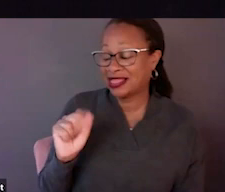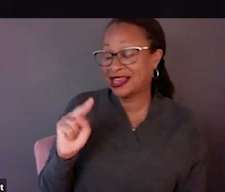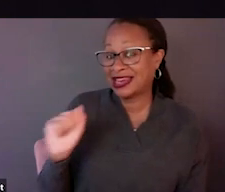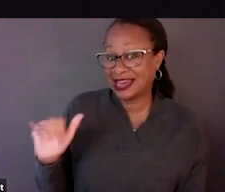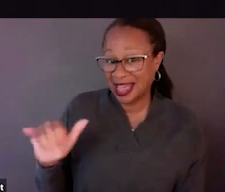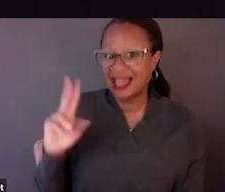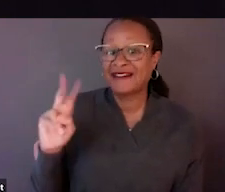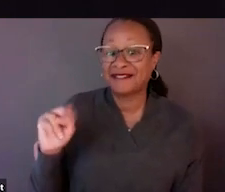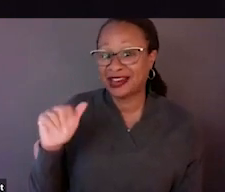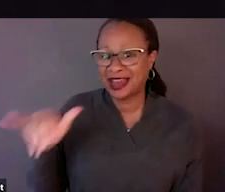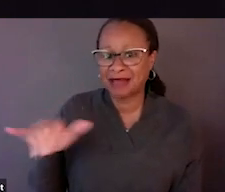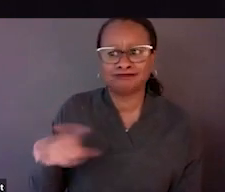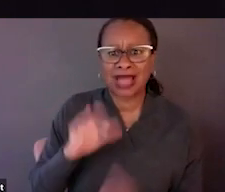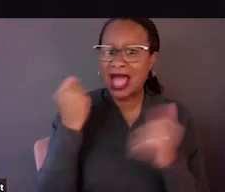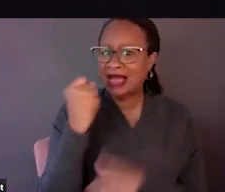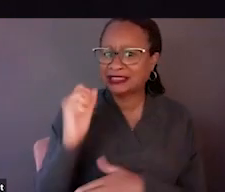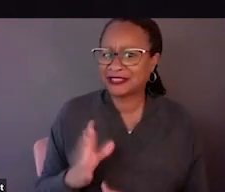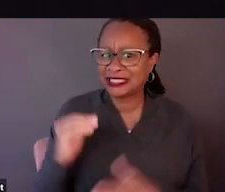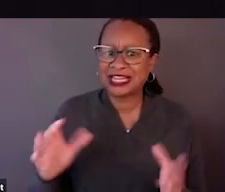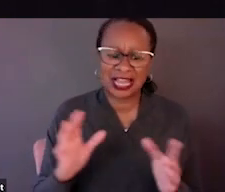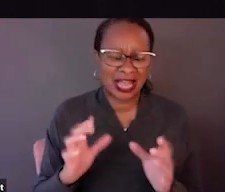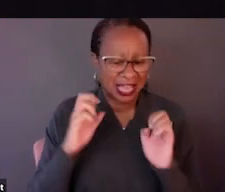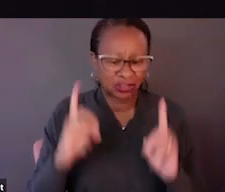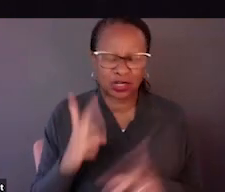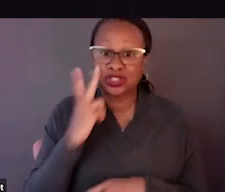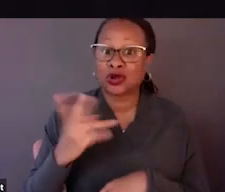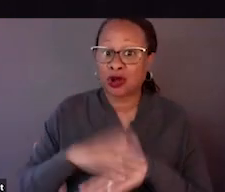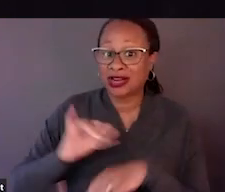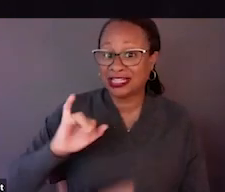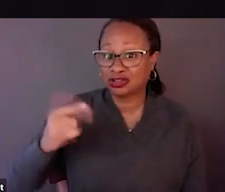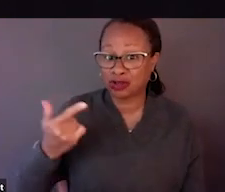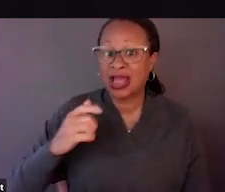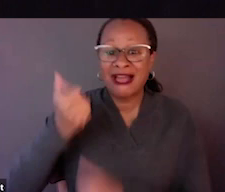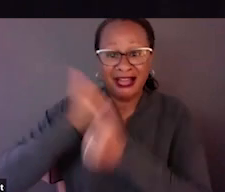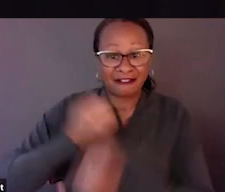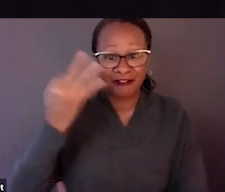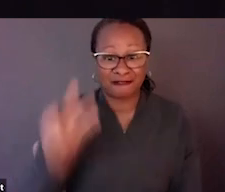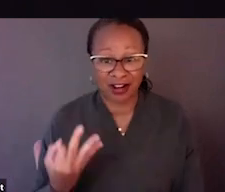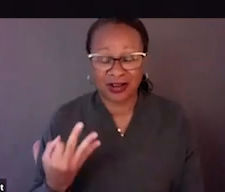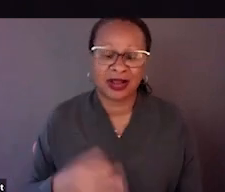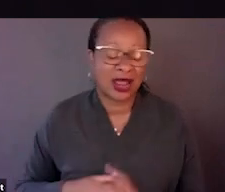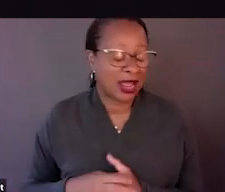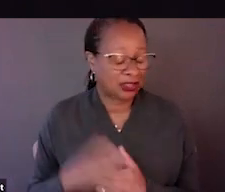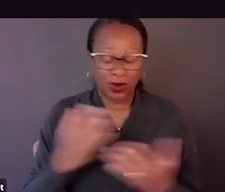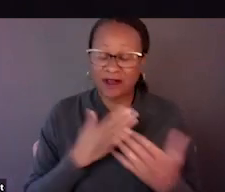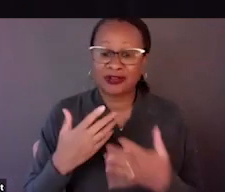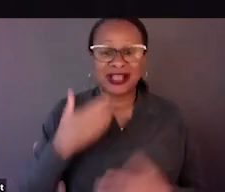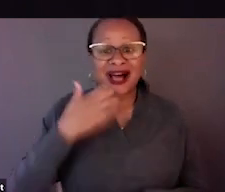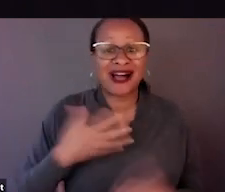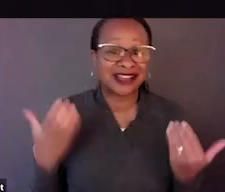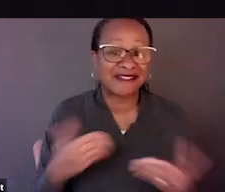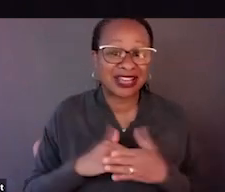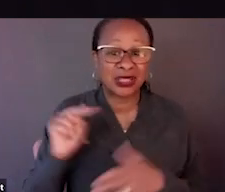and an educator. And I see her on Instagram every Friday. She drops something, and it's usually whatever was hot and heavy in the news. Yep. And